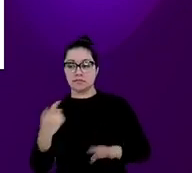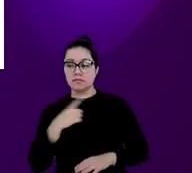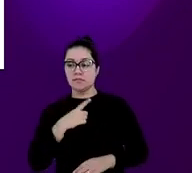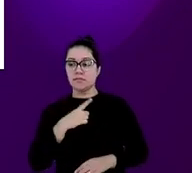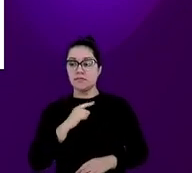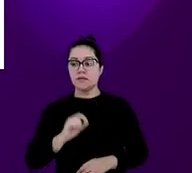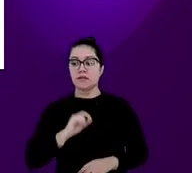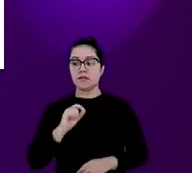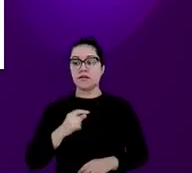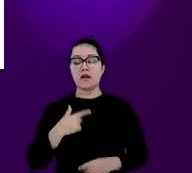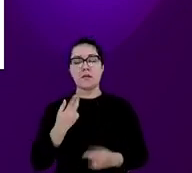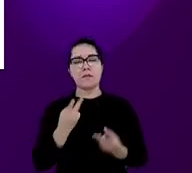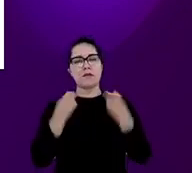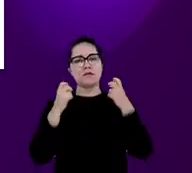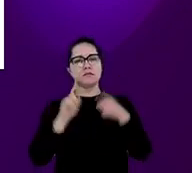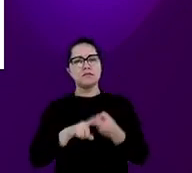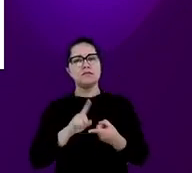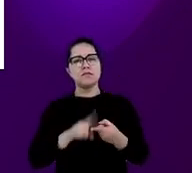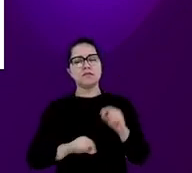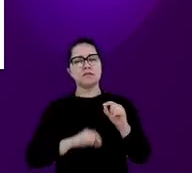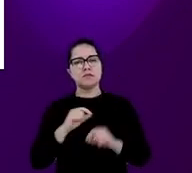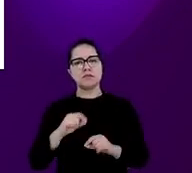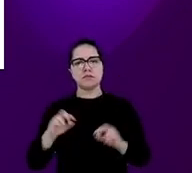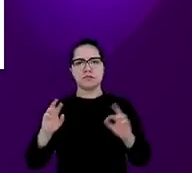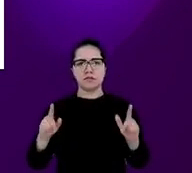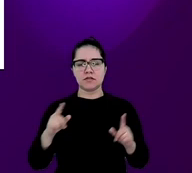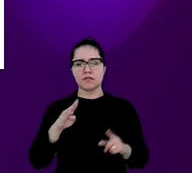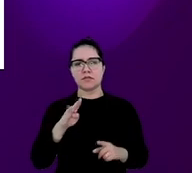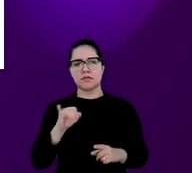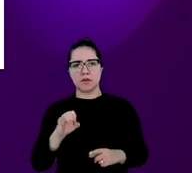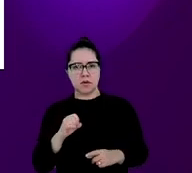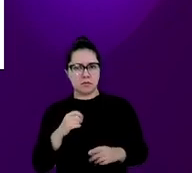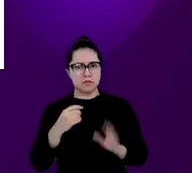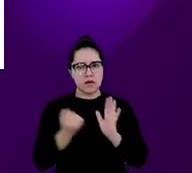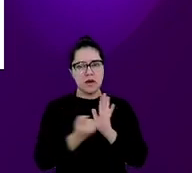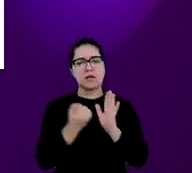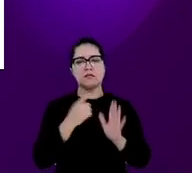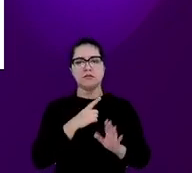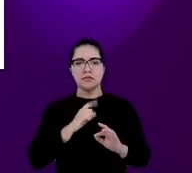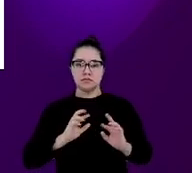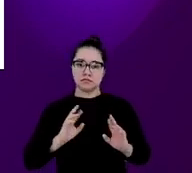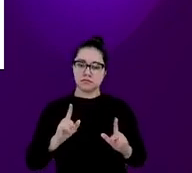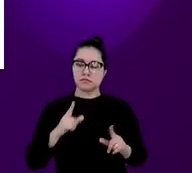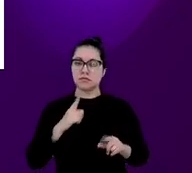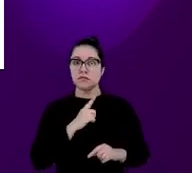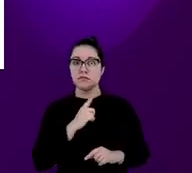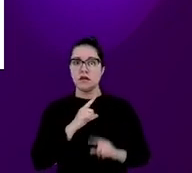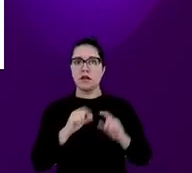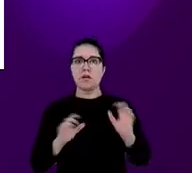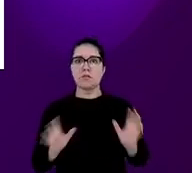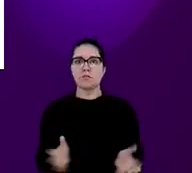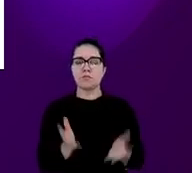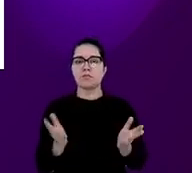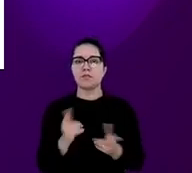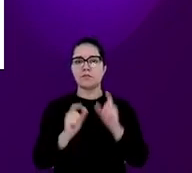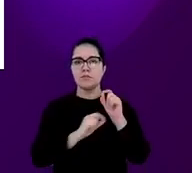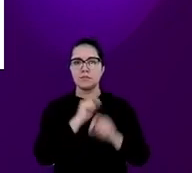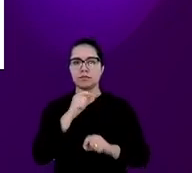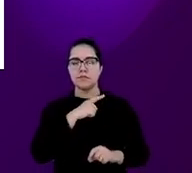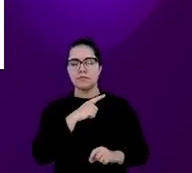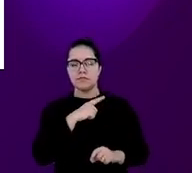different biomarkers, different substances that were promoted, that release by